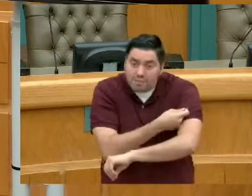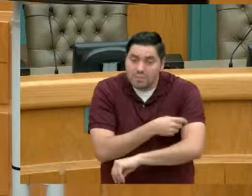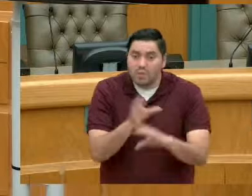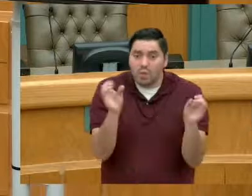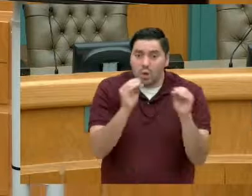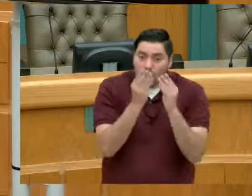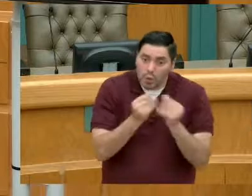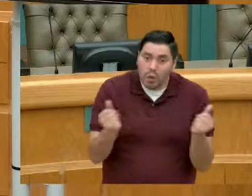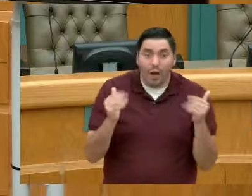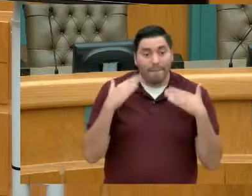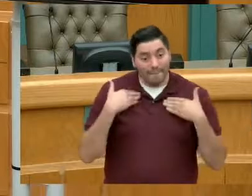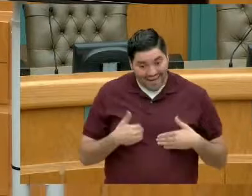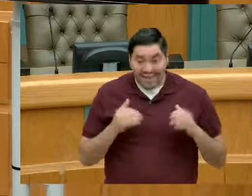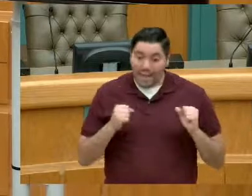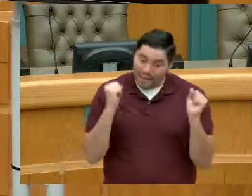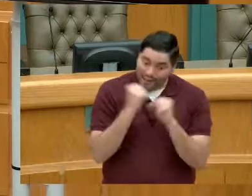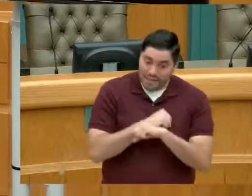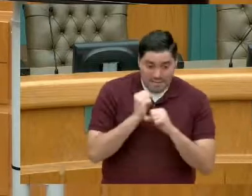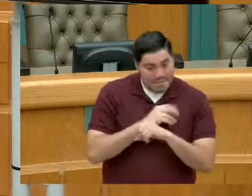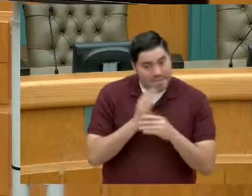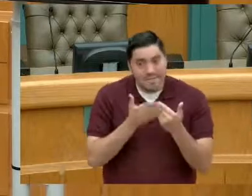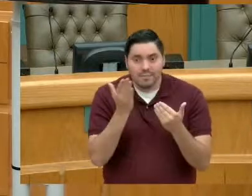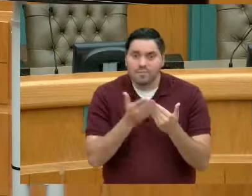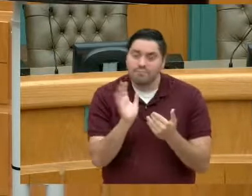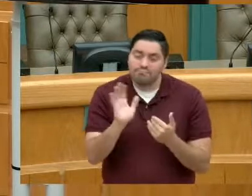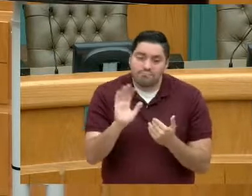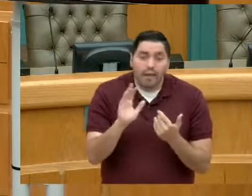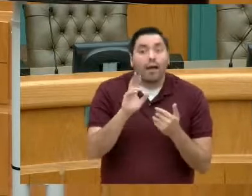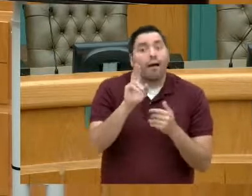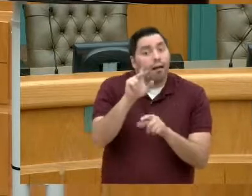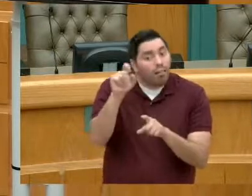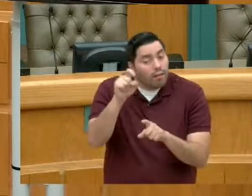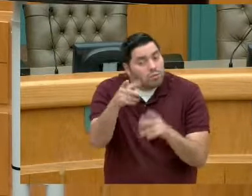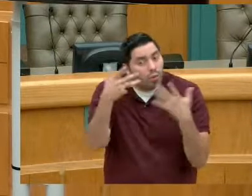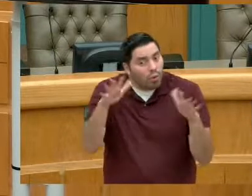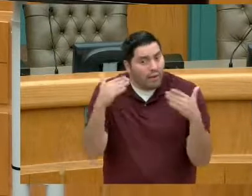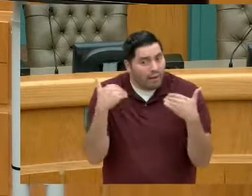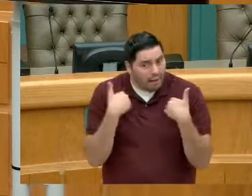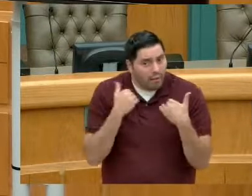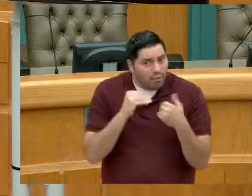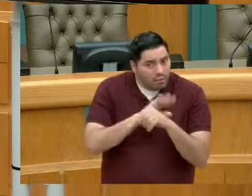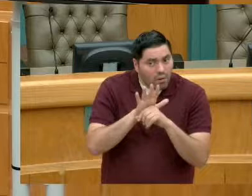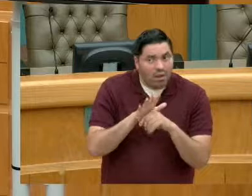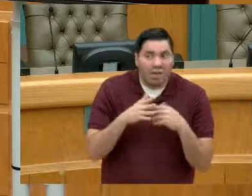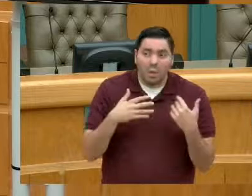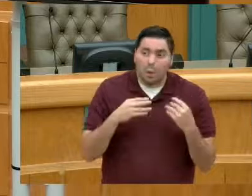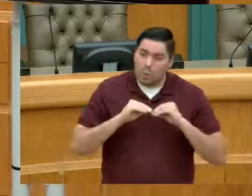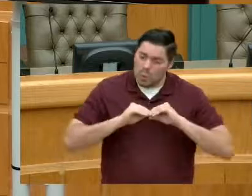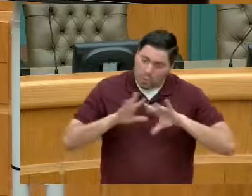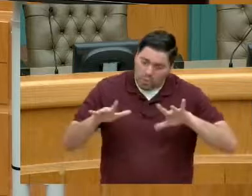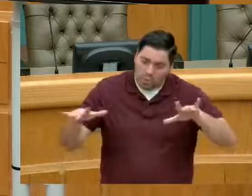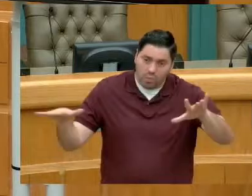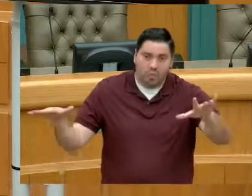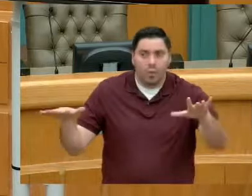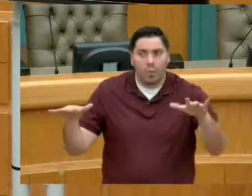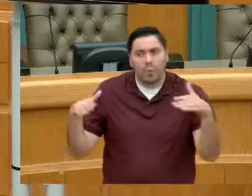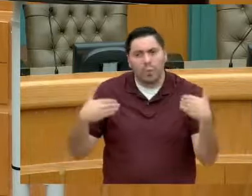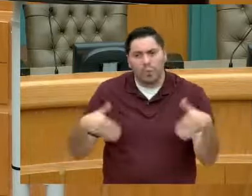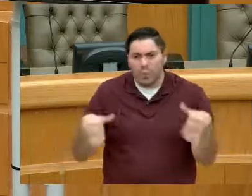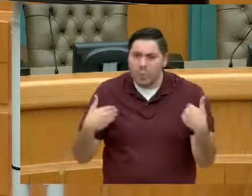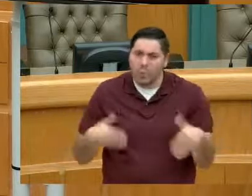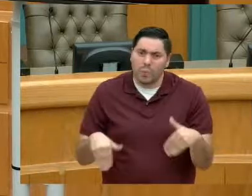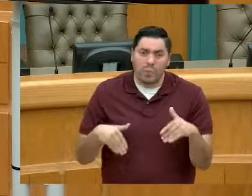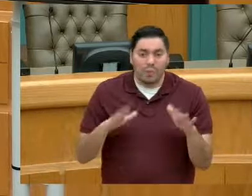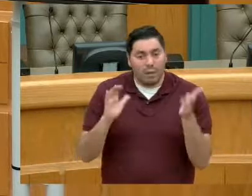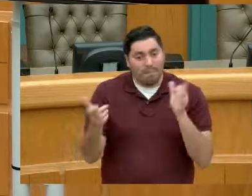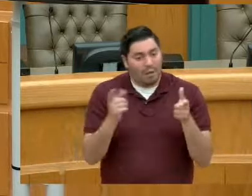no immunity unless you've had the virus. It's highly contagious, and its transmission rate is much more than any